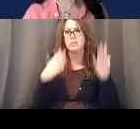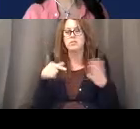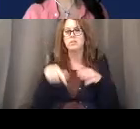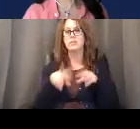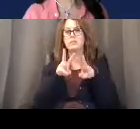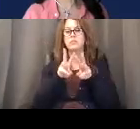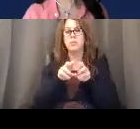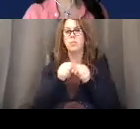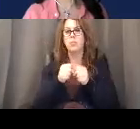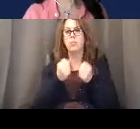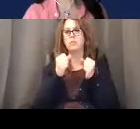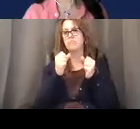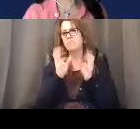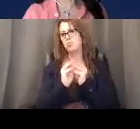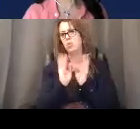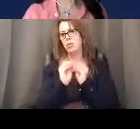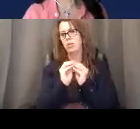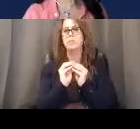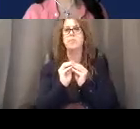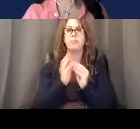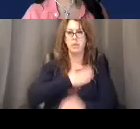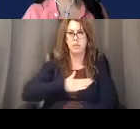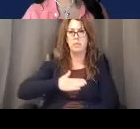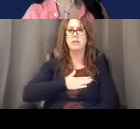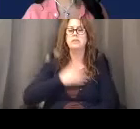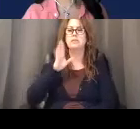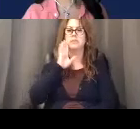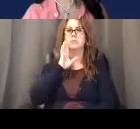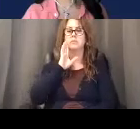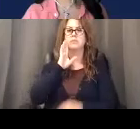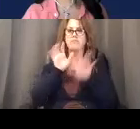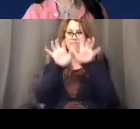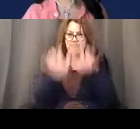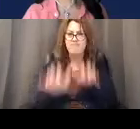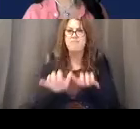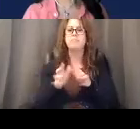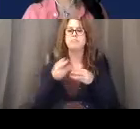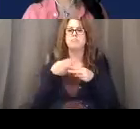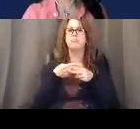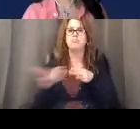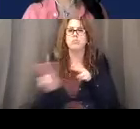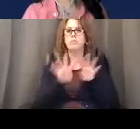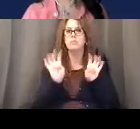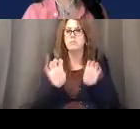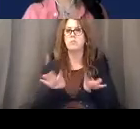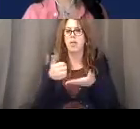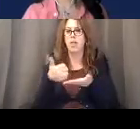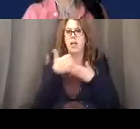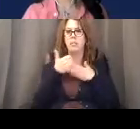are going to ask that you please complete a brief survey that will help inform us of future webinars to come.